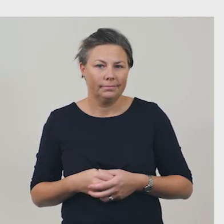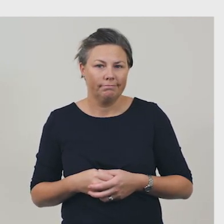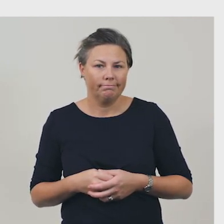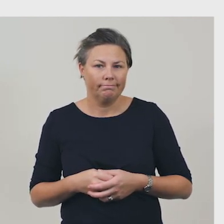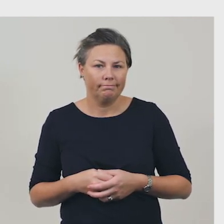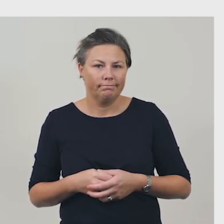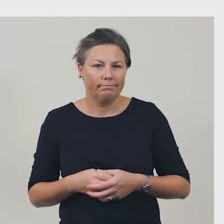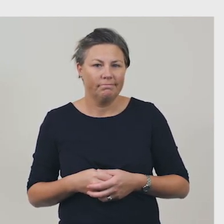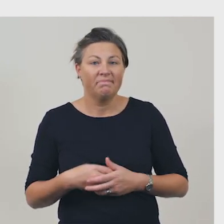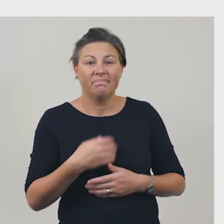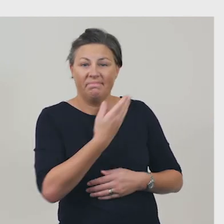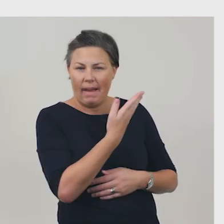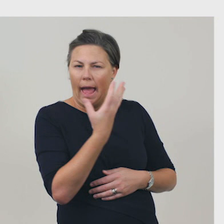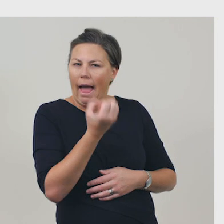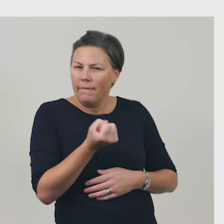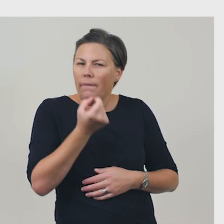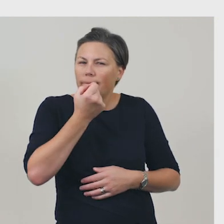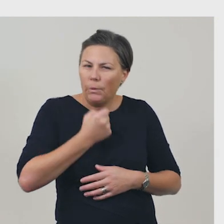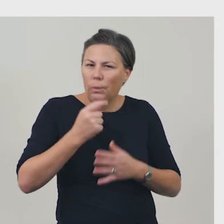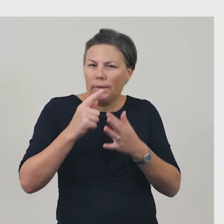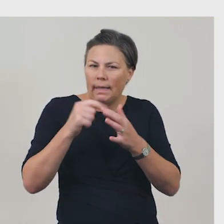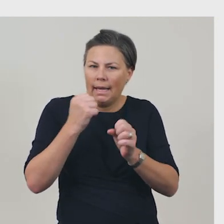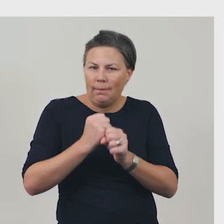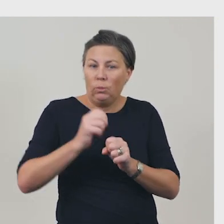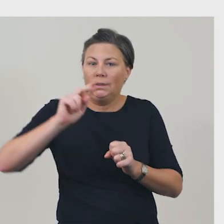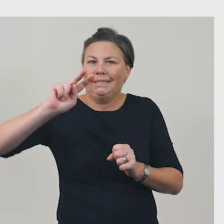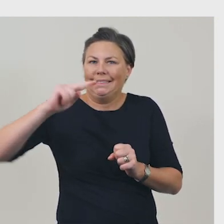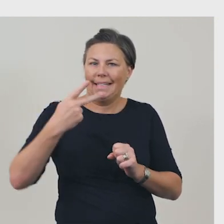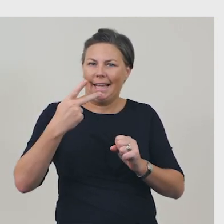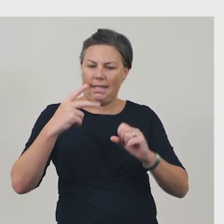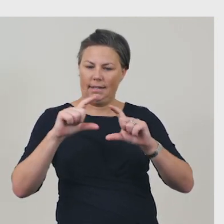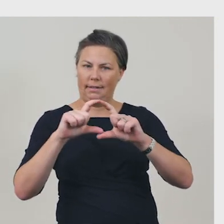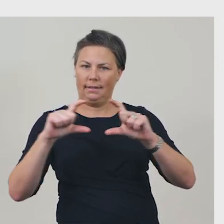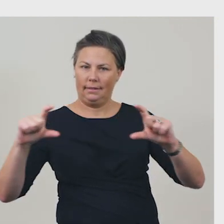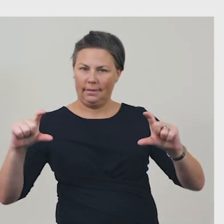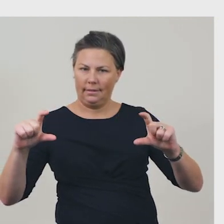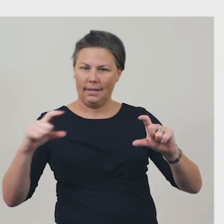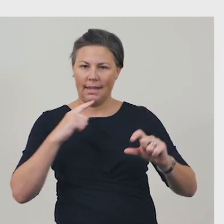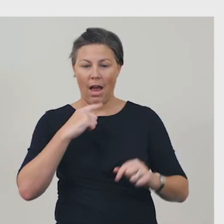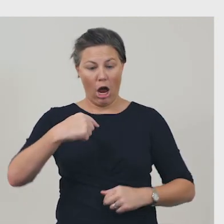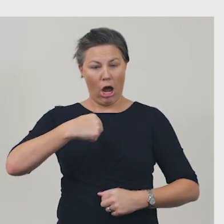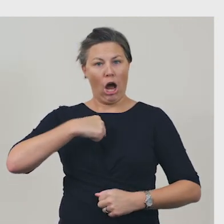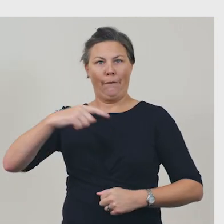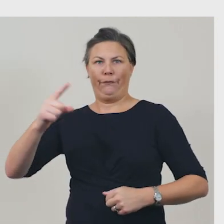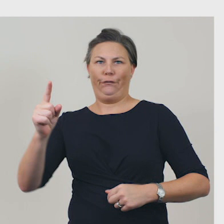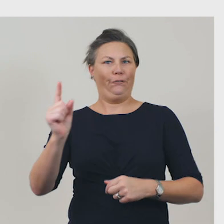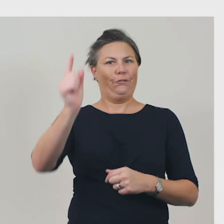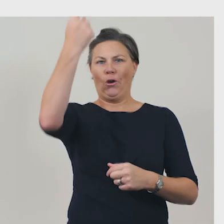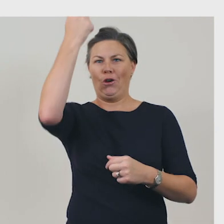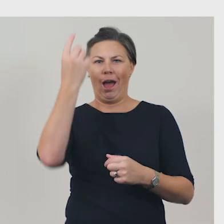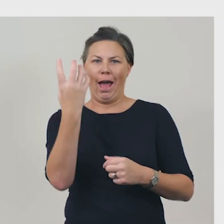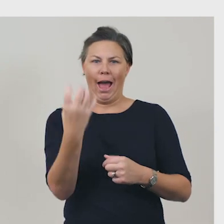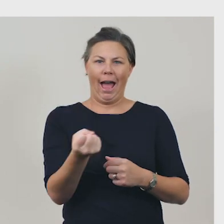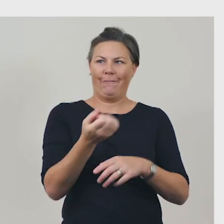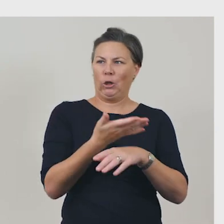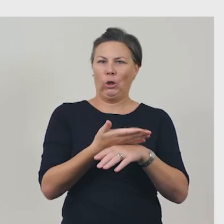That's right. There are a few examples in the second paragraph. The author writes, "I'm the first person in town to have a